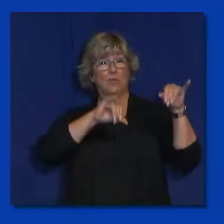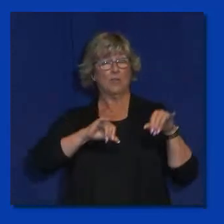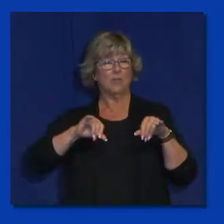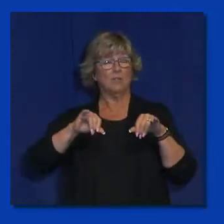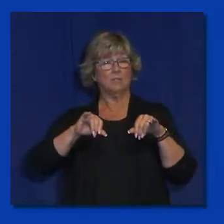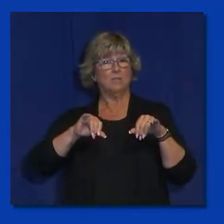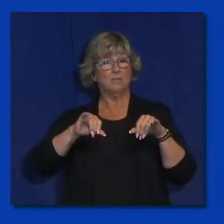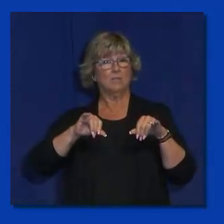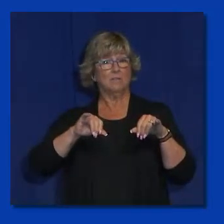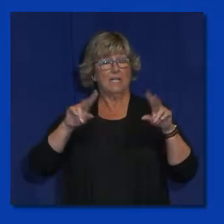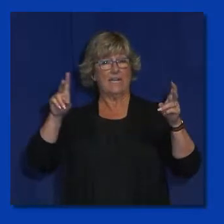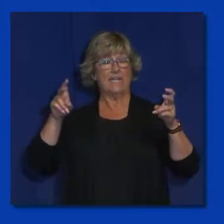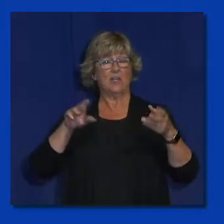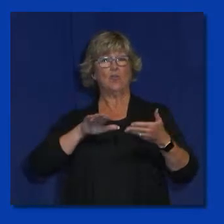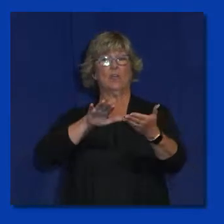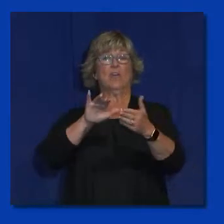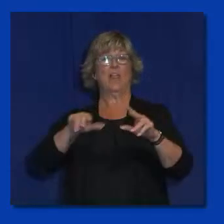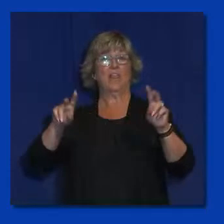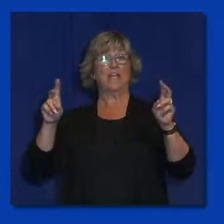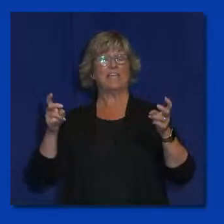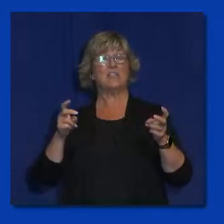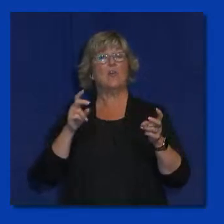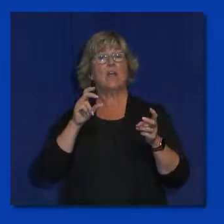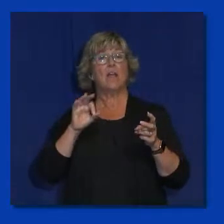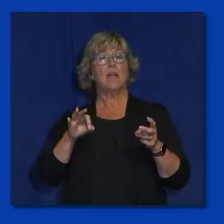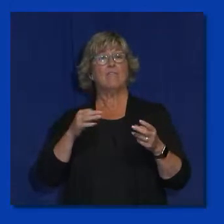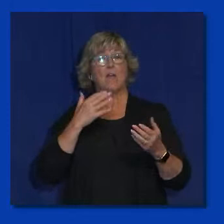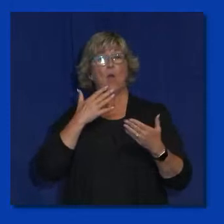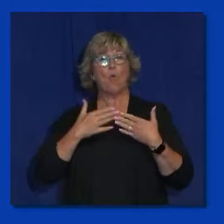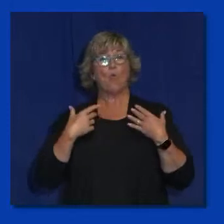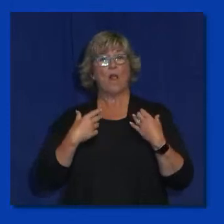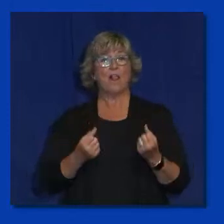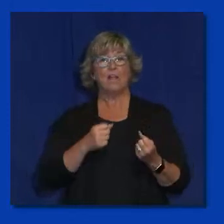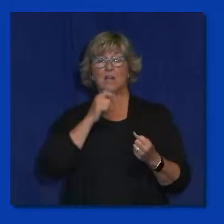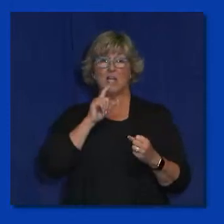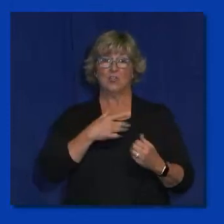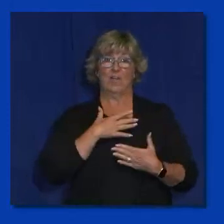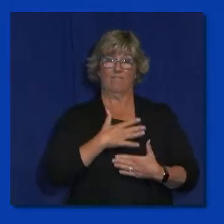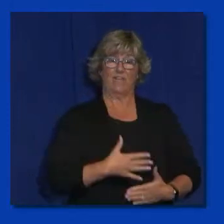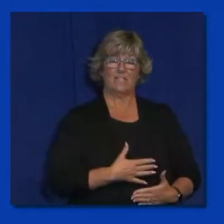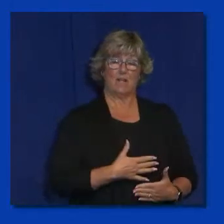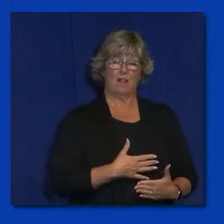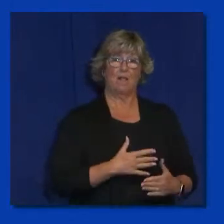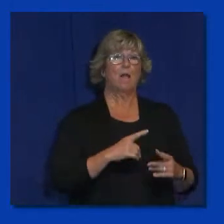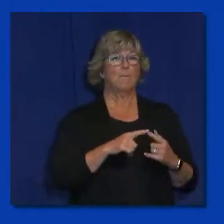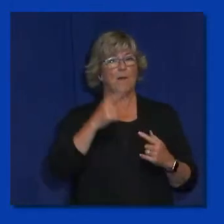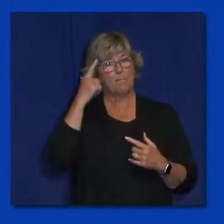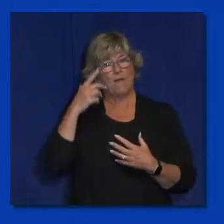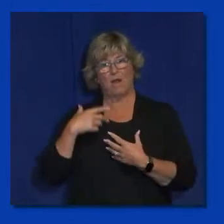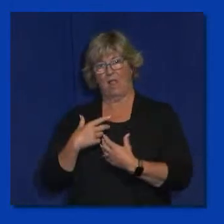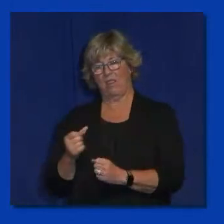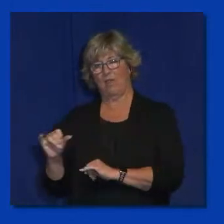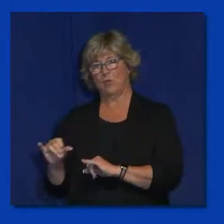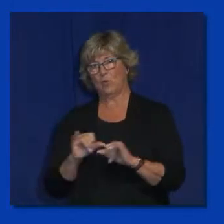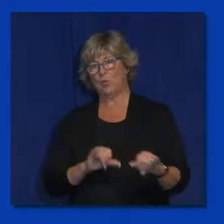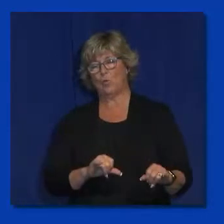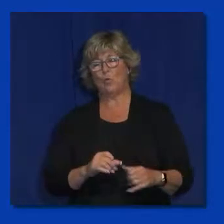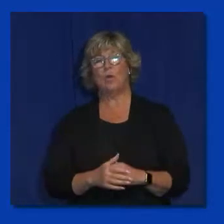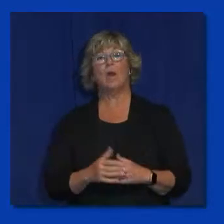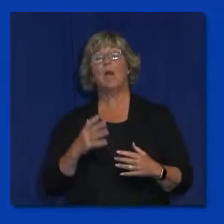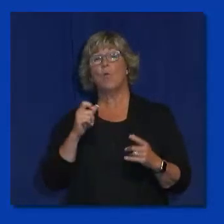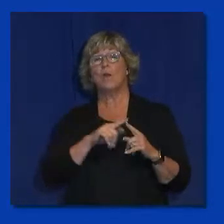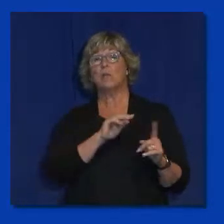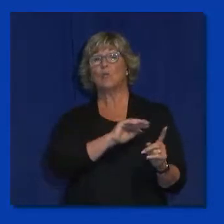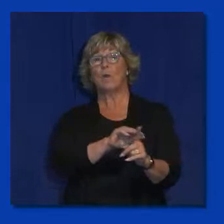issue than addressing the issue of wellness, not just physical, but mental health. And I want